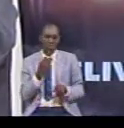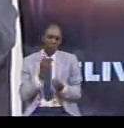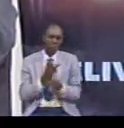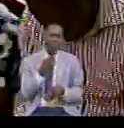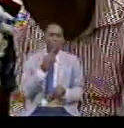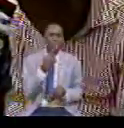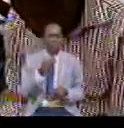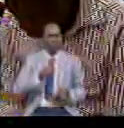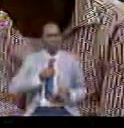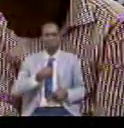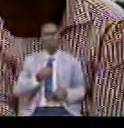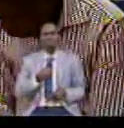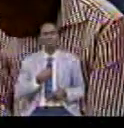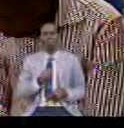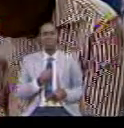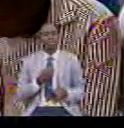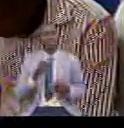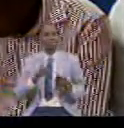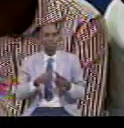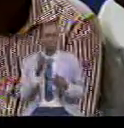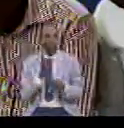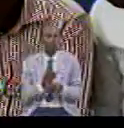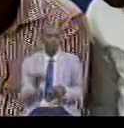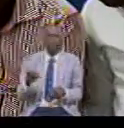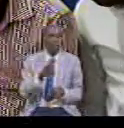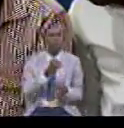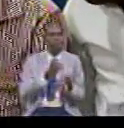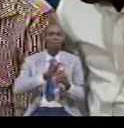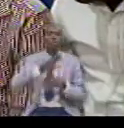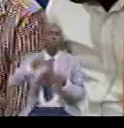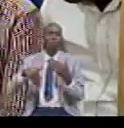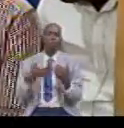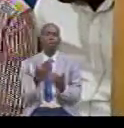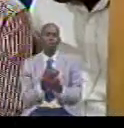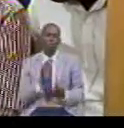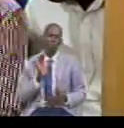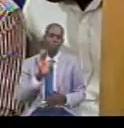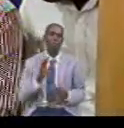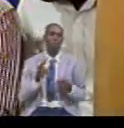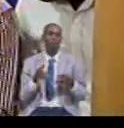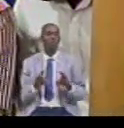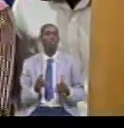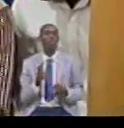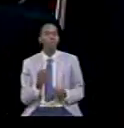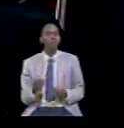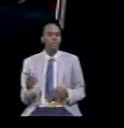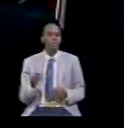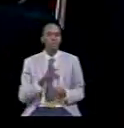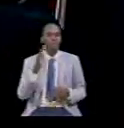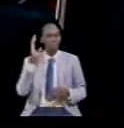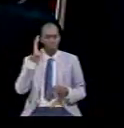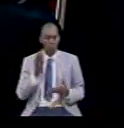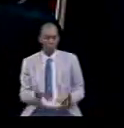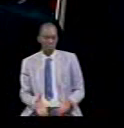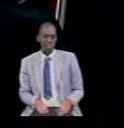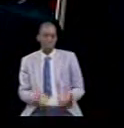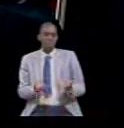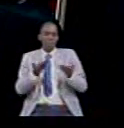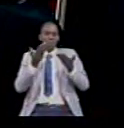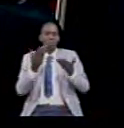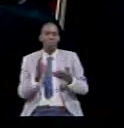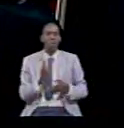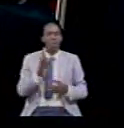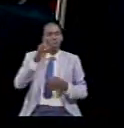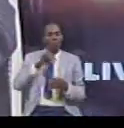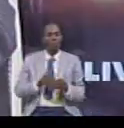who? To keep thee in all thy ways. They shall bear thee up in their hands,